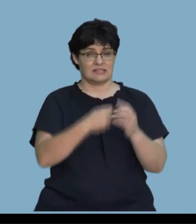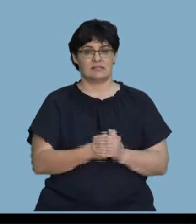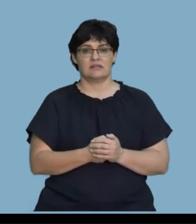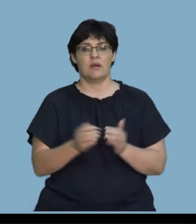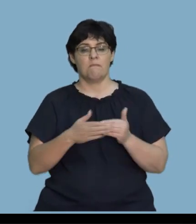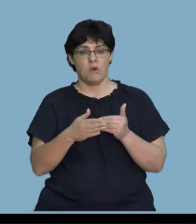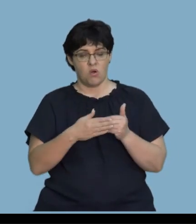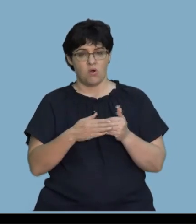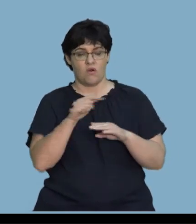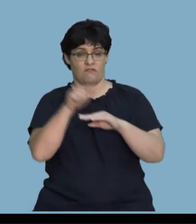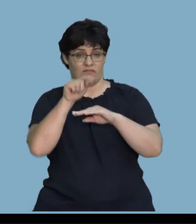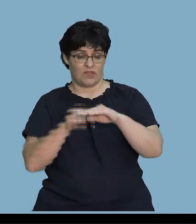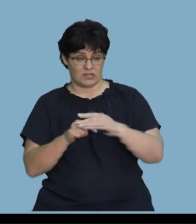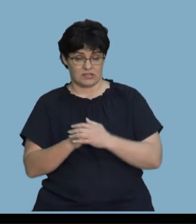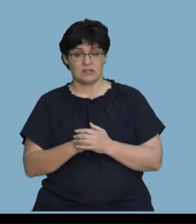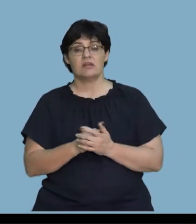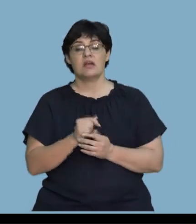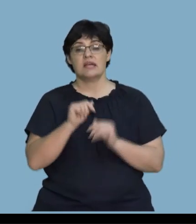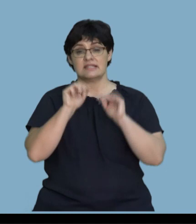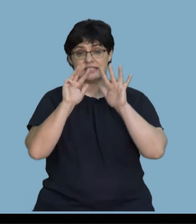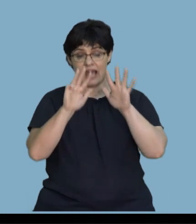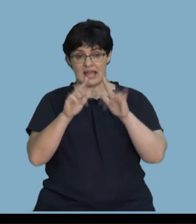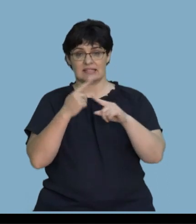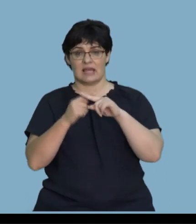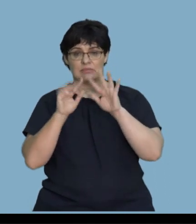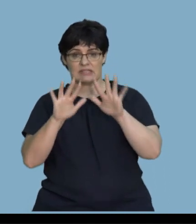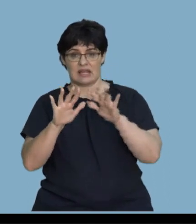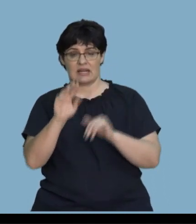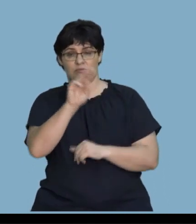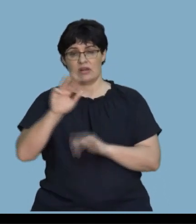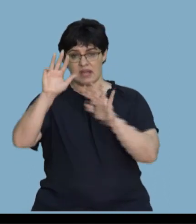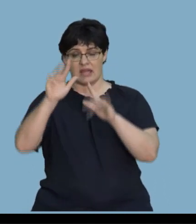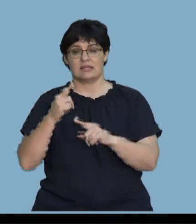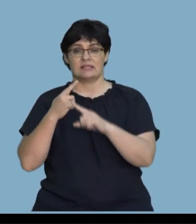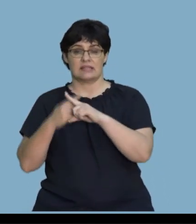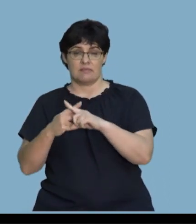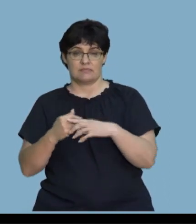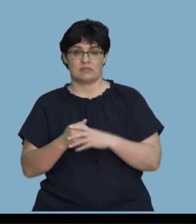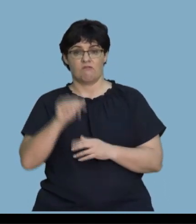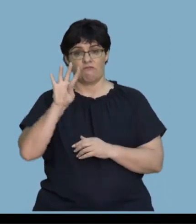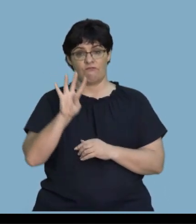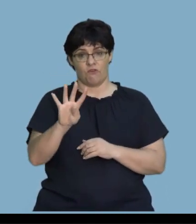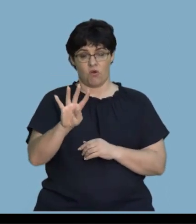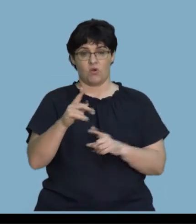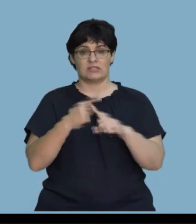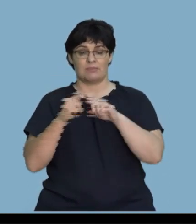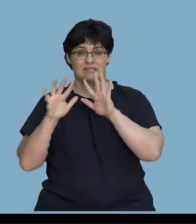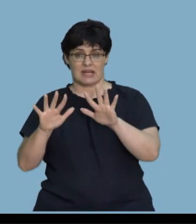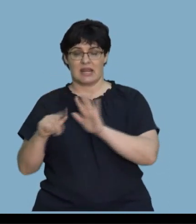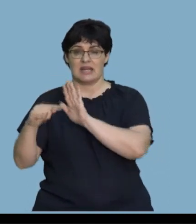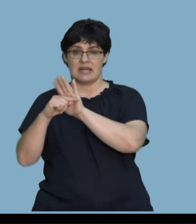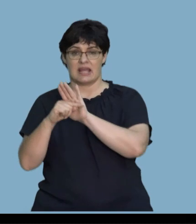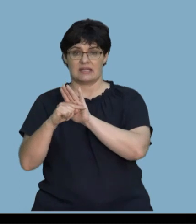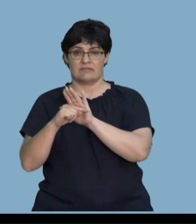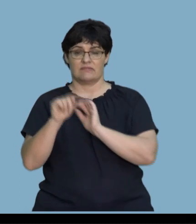another fraction, okay? 9 times 10 exponent 9 multiplied by 4 times 10